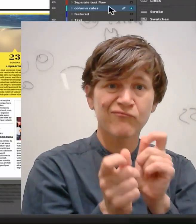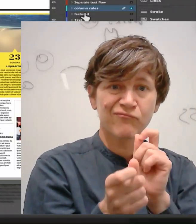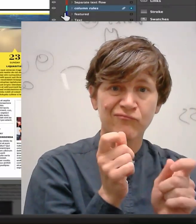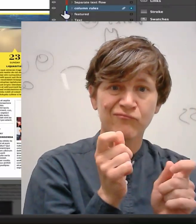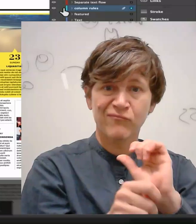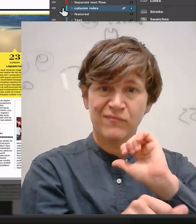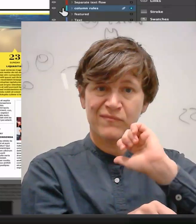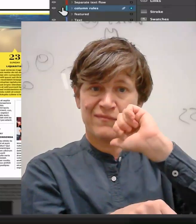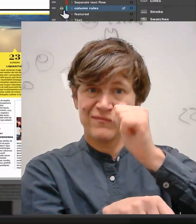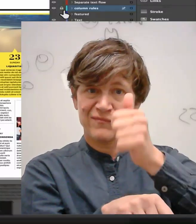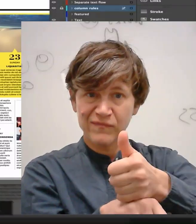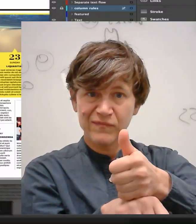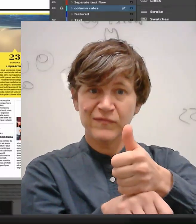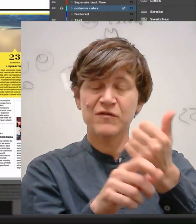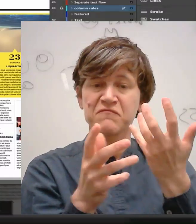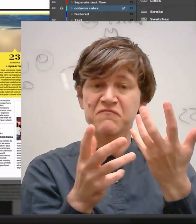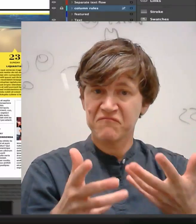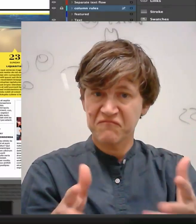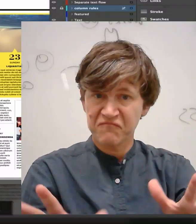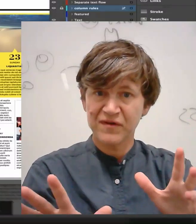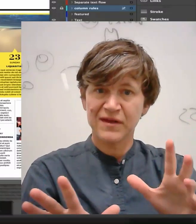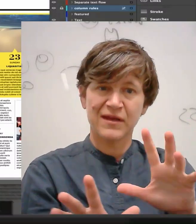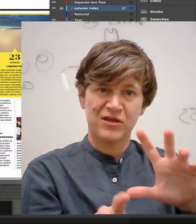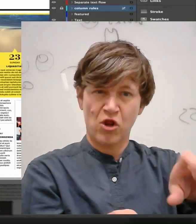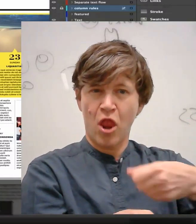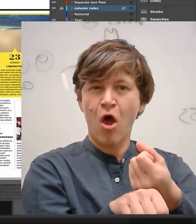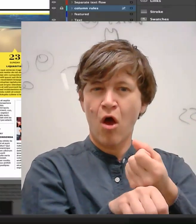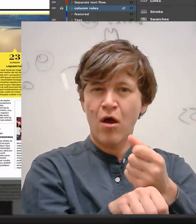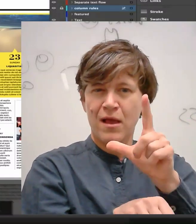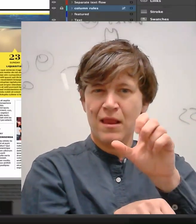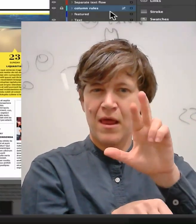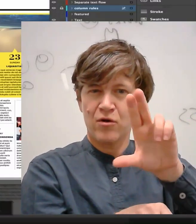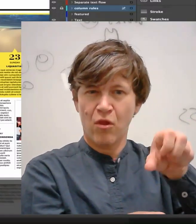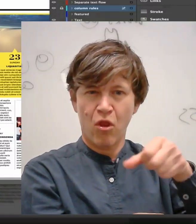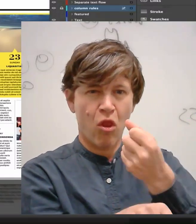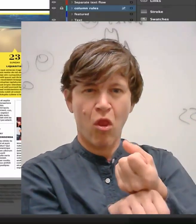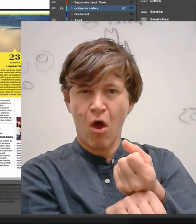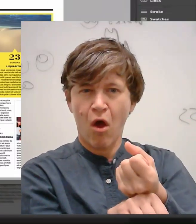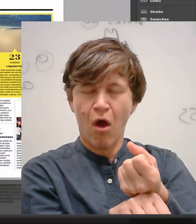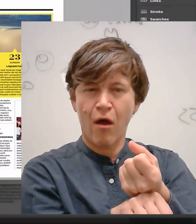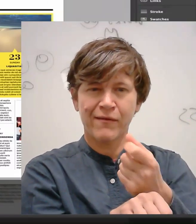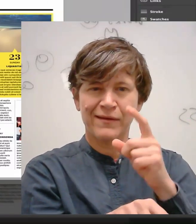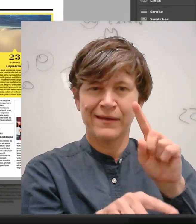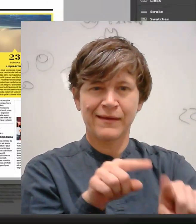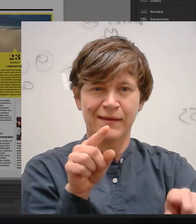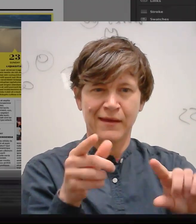in place, I can then come and lock that layer so that I can't disturb them.